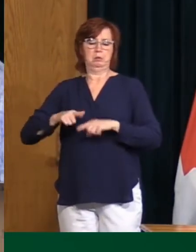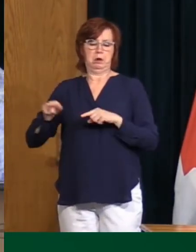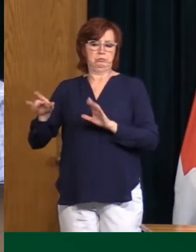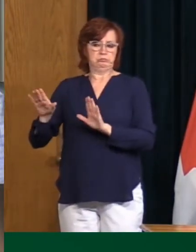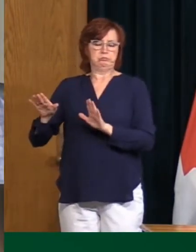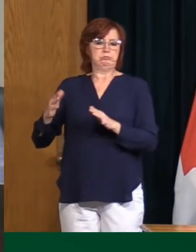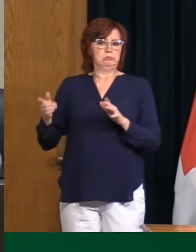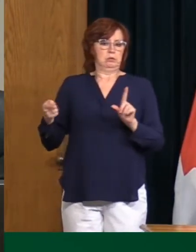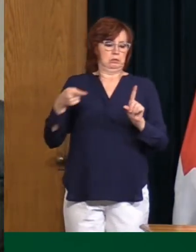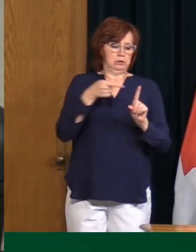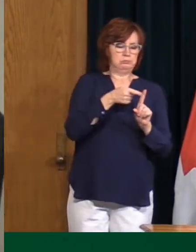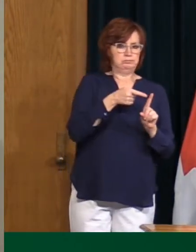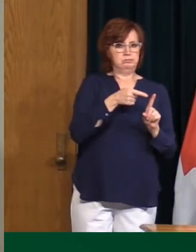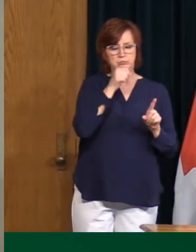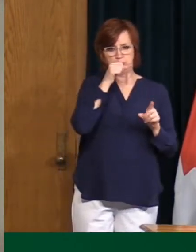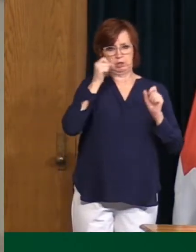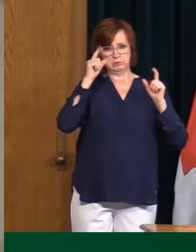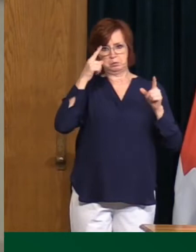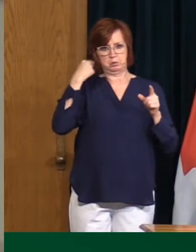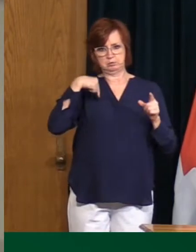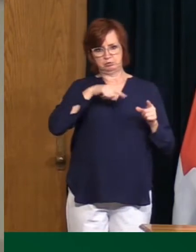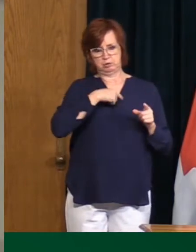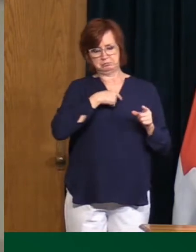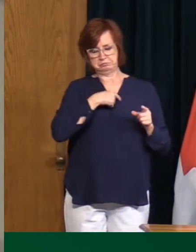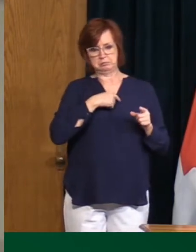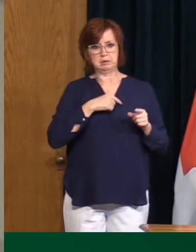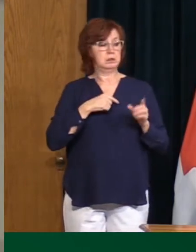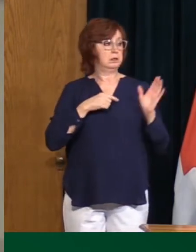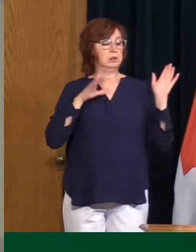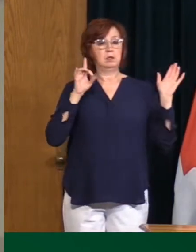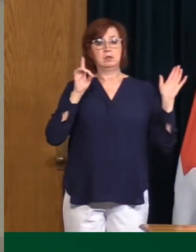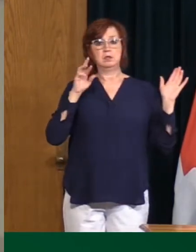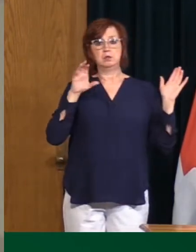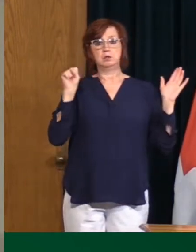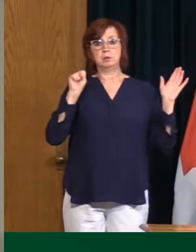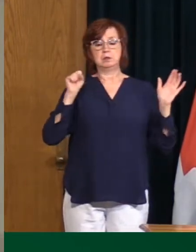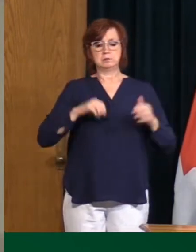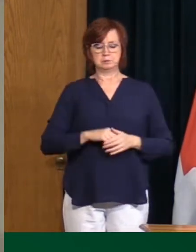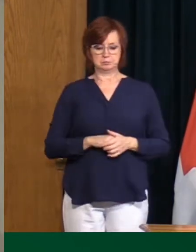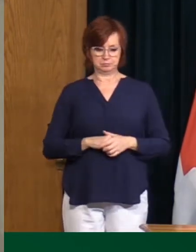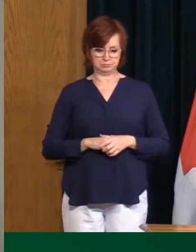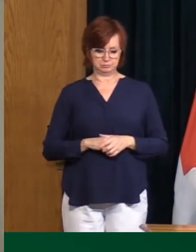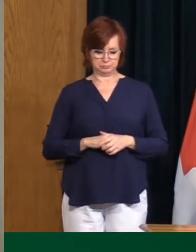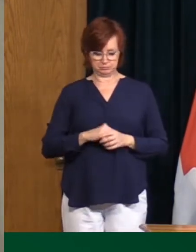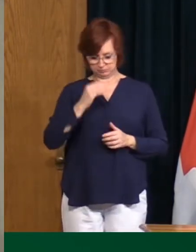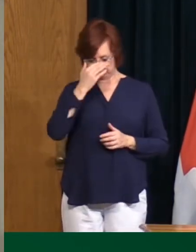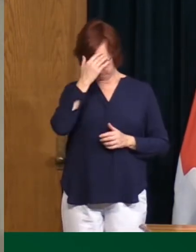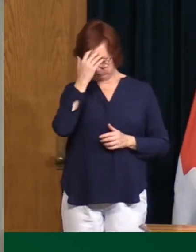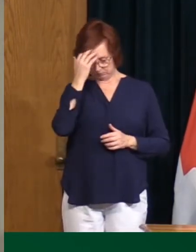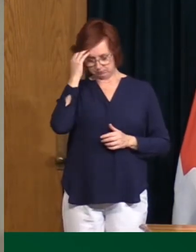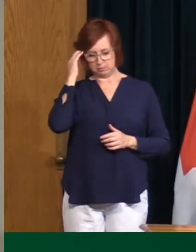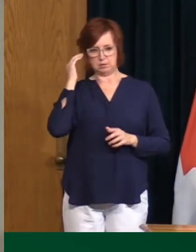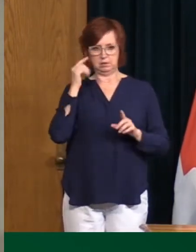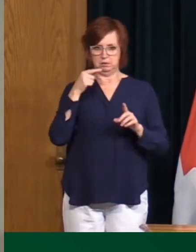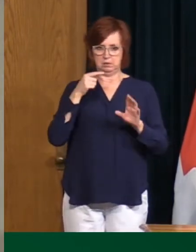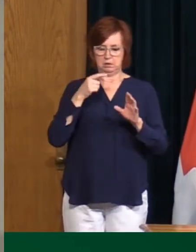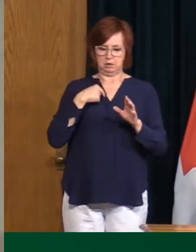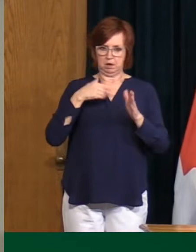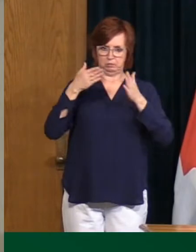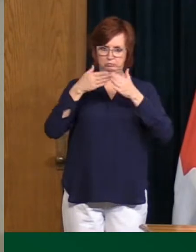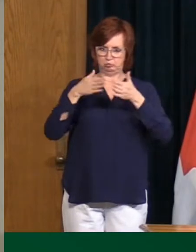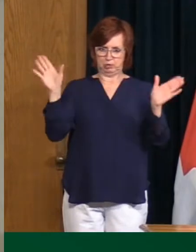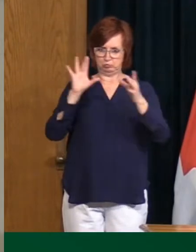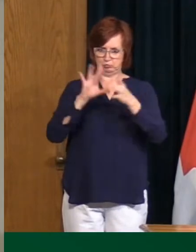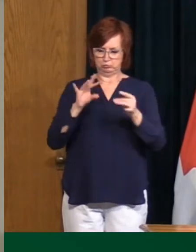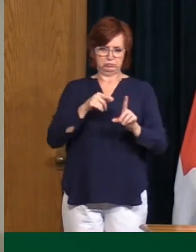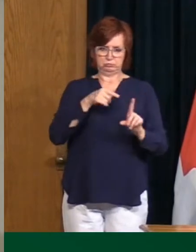seen, and I'm not talking about specifically about the 21 cases announced today, but generally what we see about transmission dynamics. So like